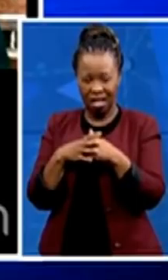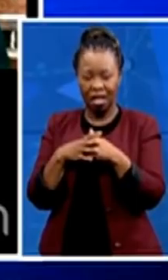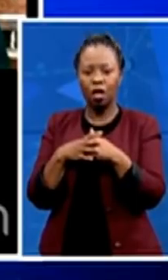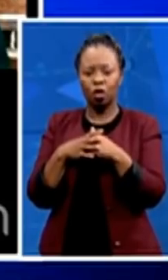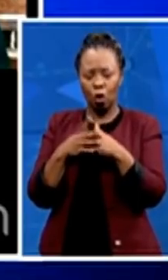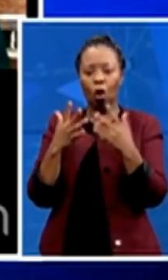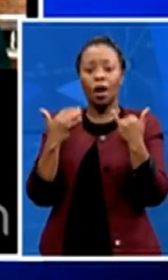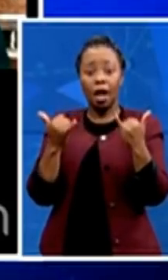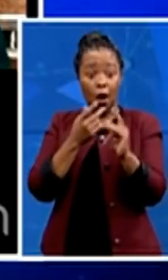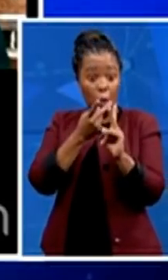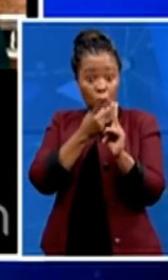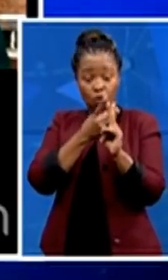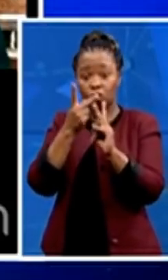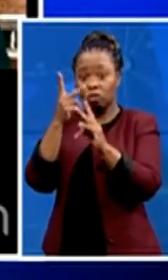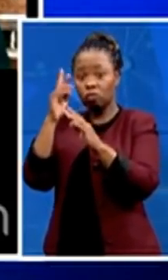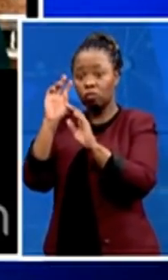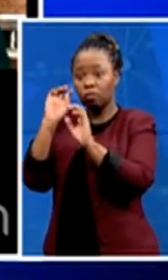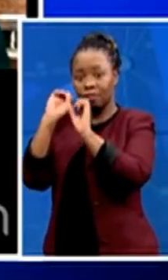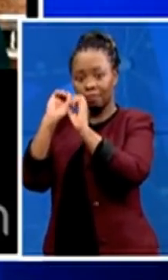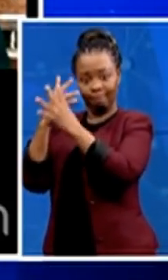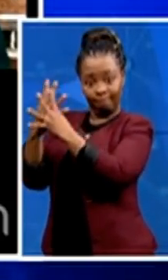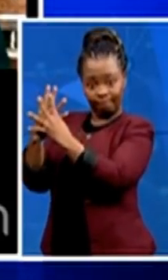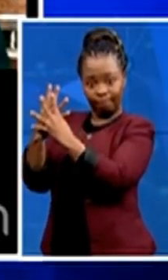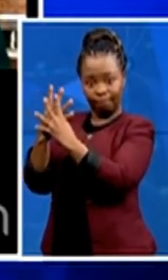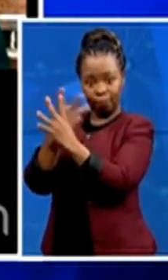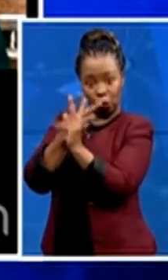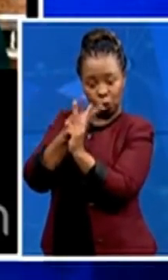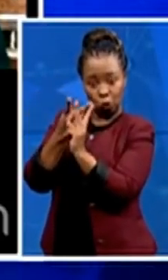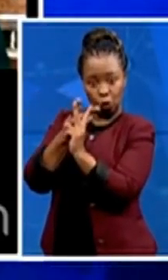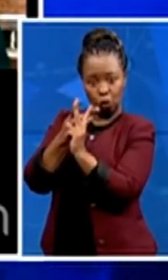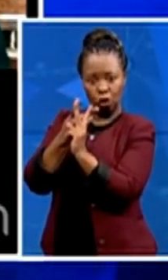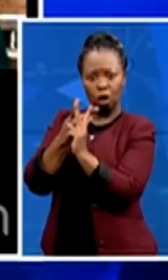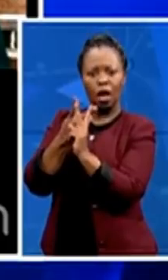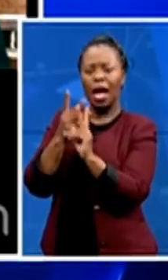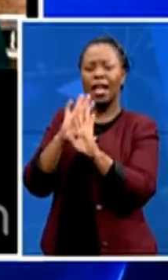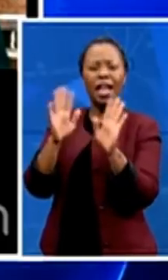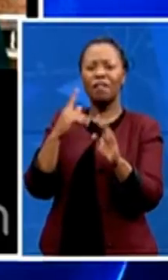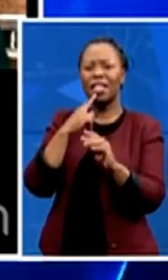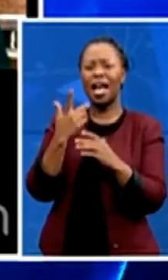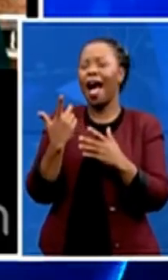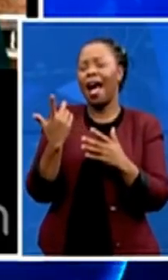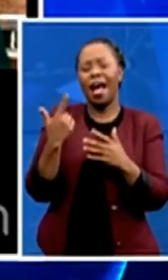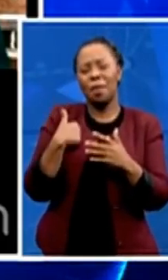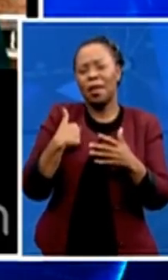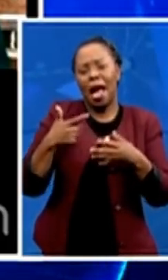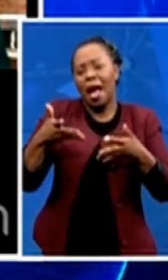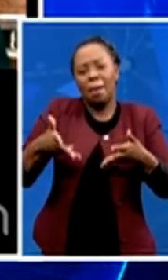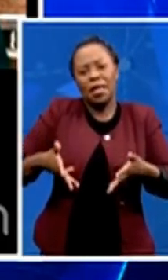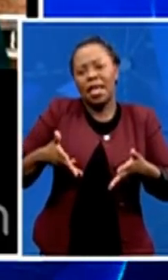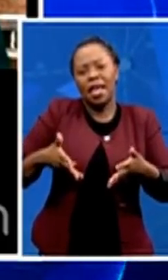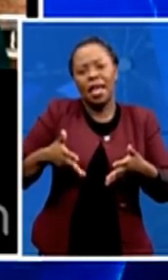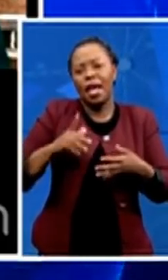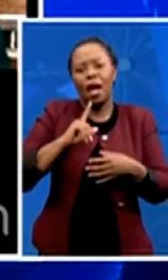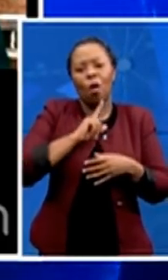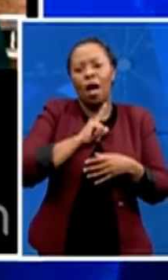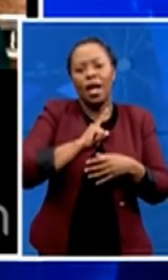detained, no, they're not going to say, oh, well, I'm here because I was in the court and I spoke to the